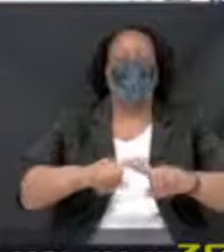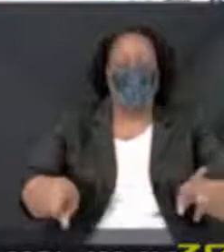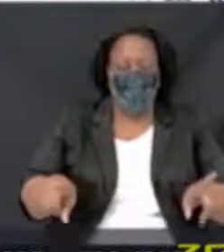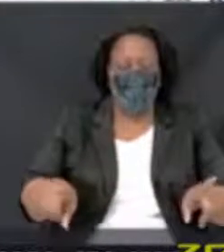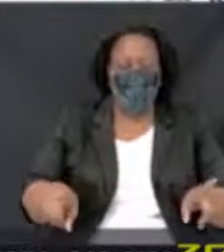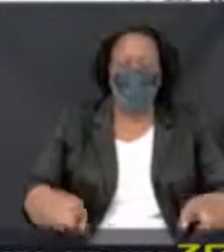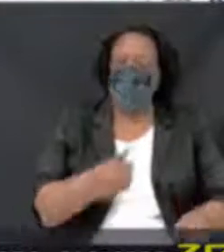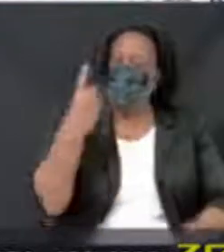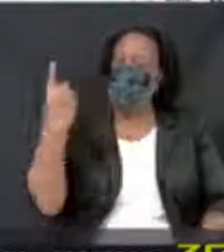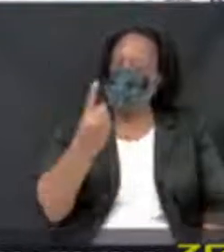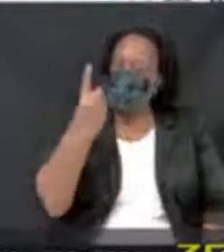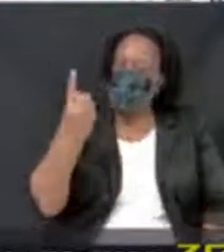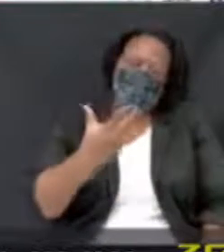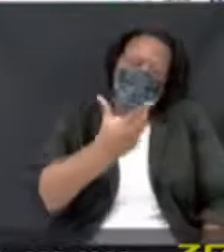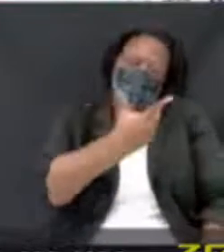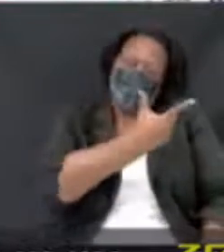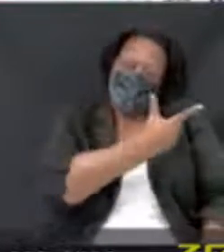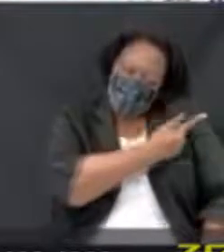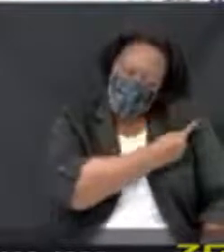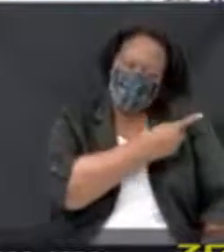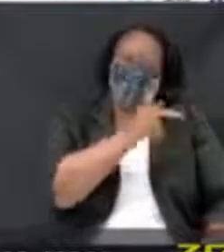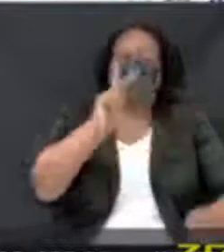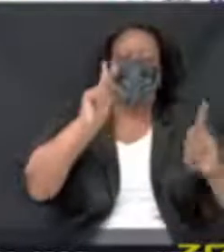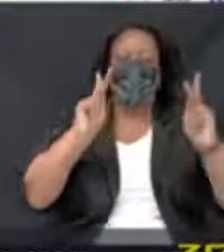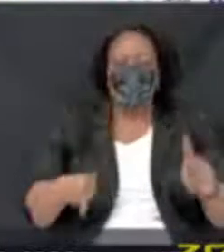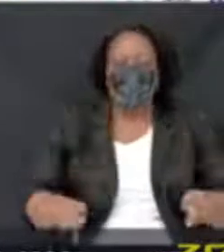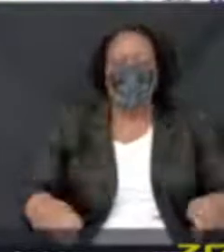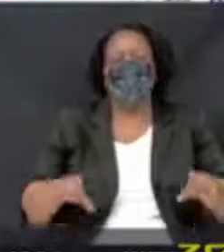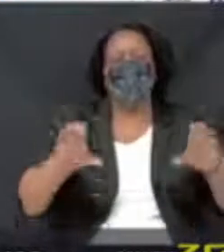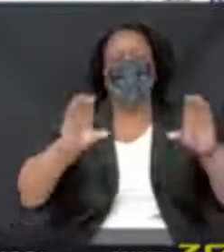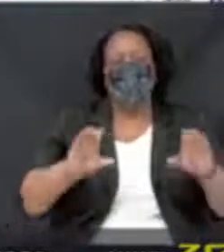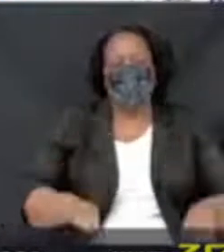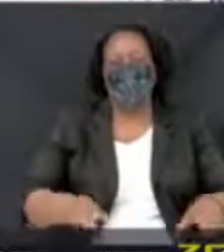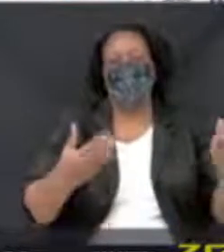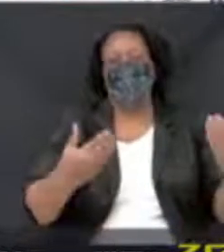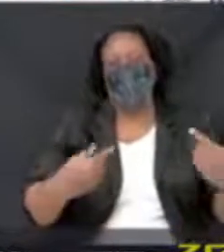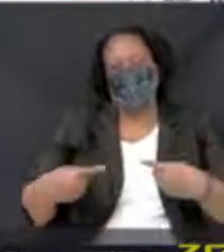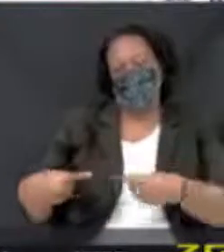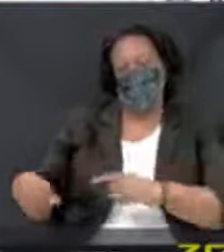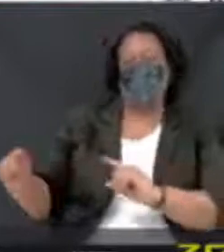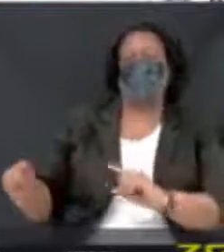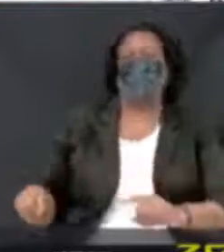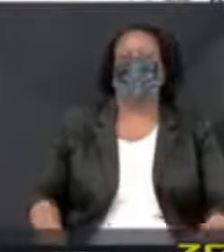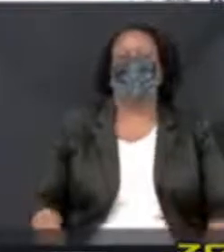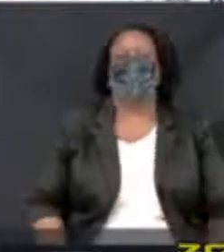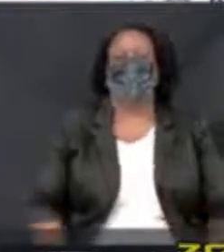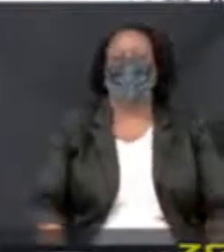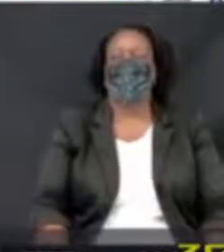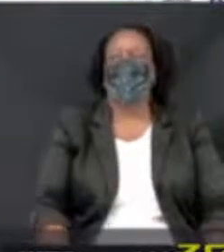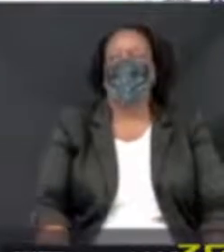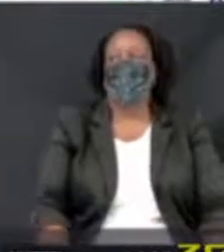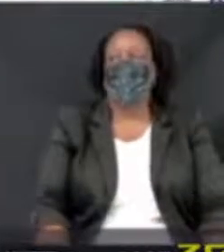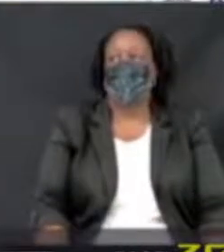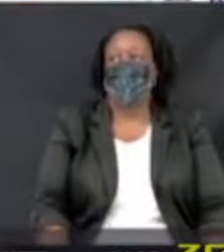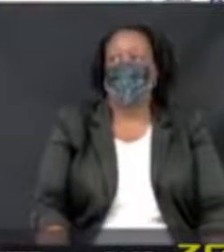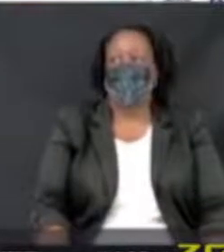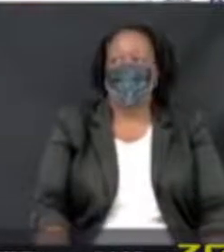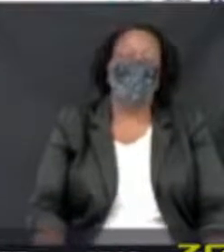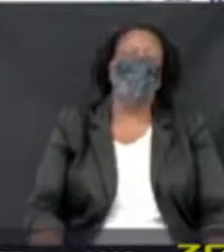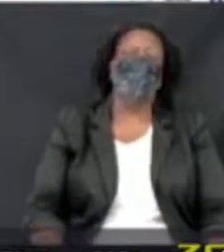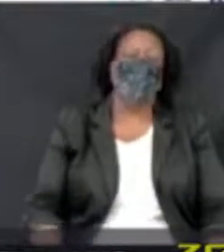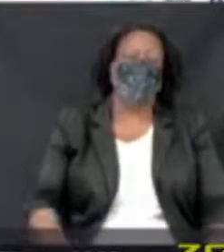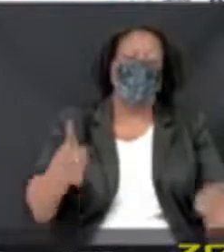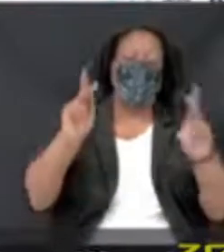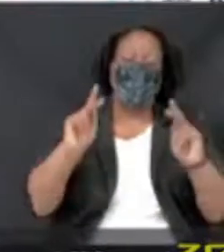to rely on the vaccination barrier to be able to provide us that protection. So yes, citizens and residents of St.